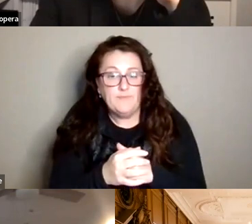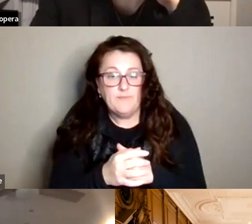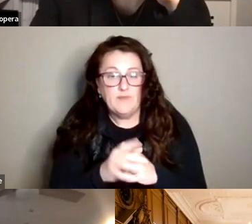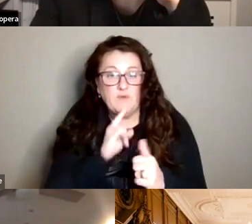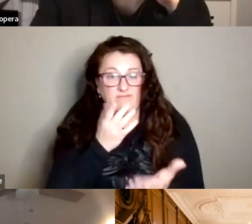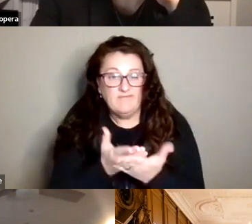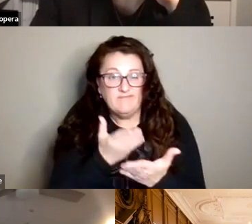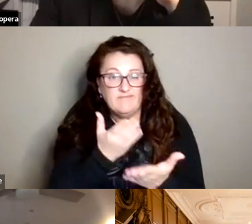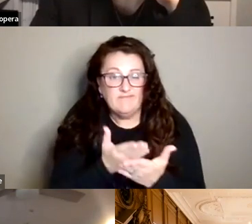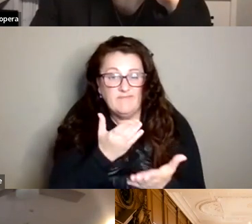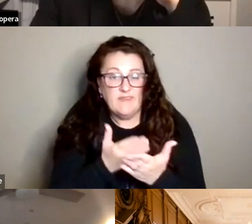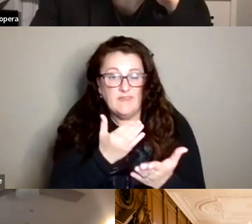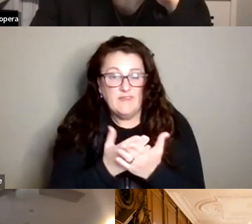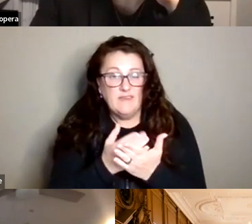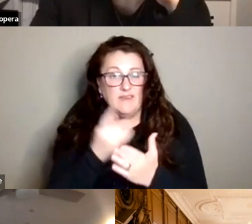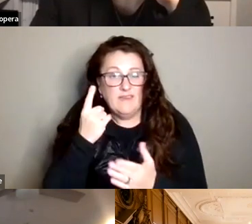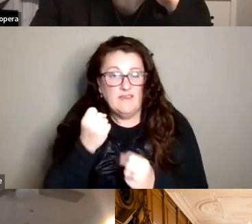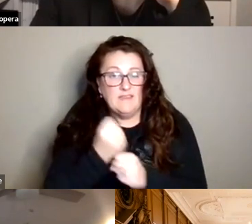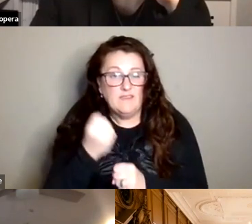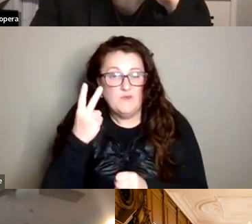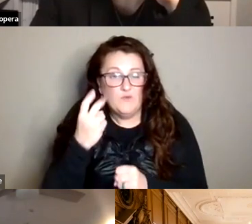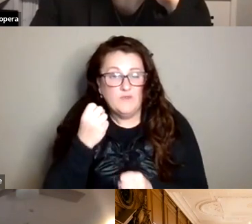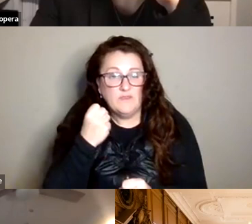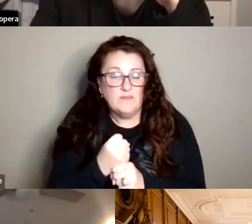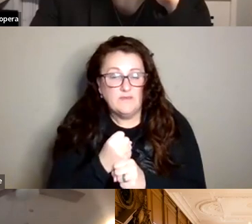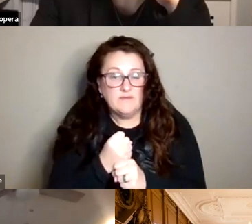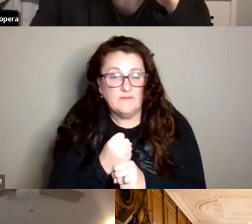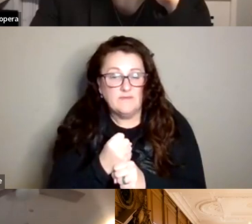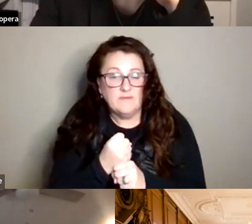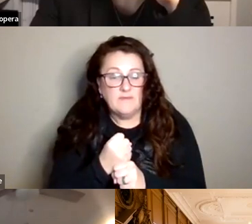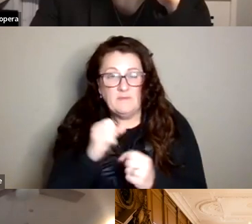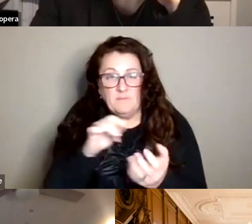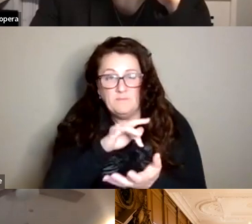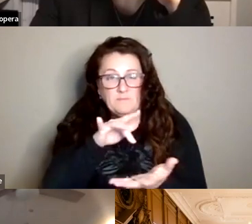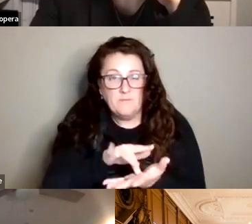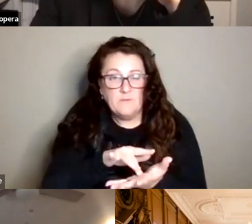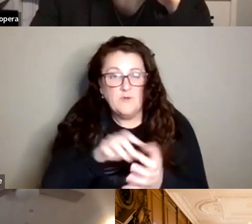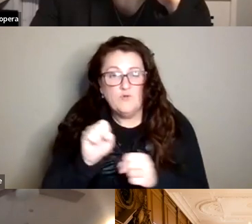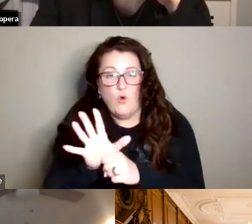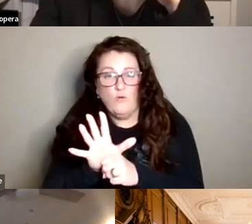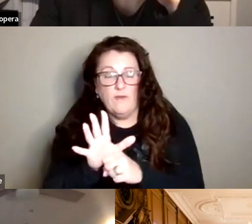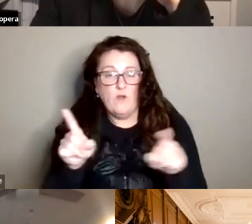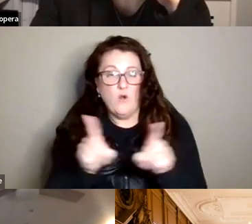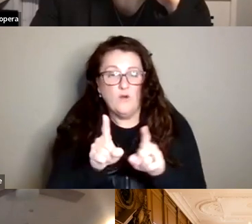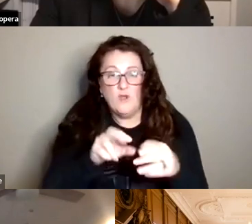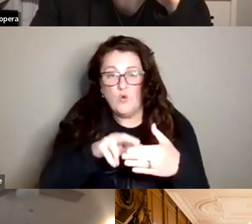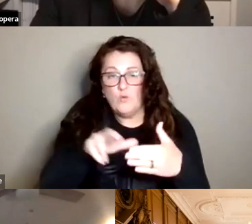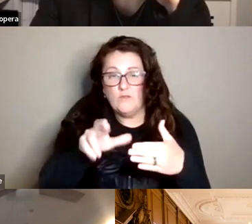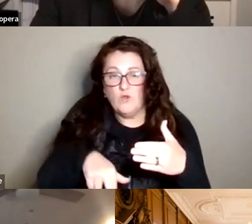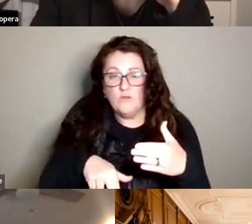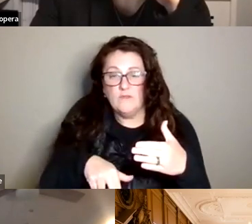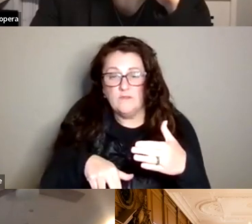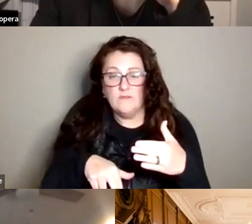evident over the last couple of years, particularly during the COVID times, but also as a result of the